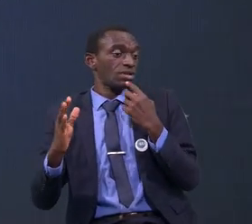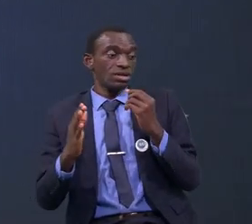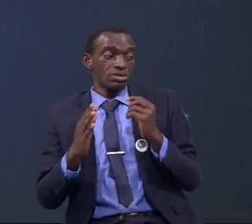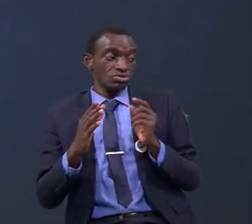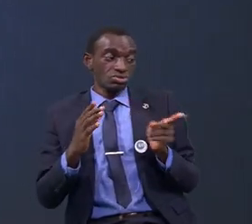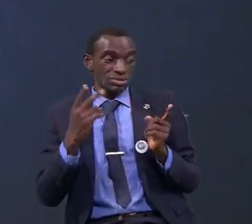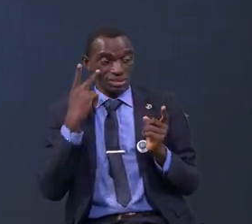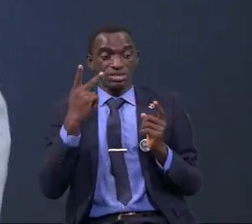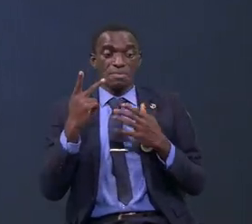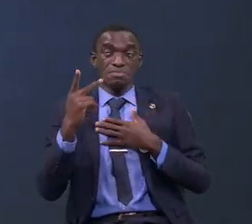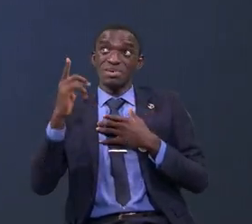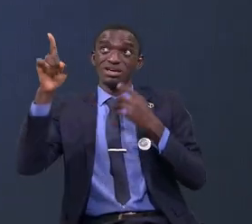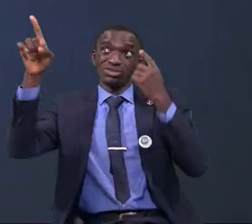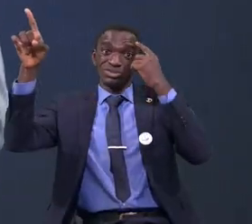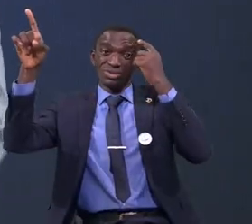thoughts.